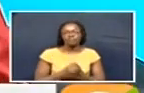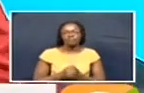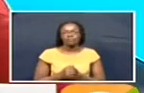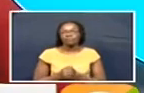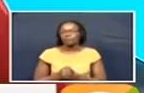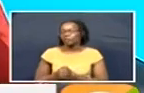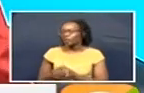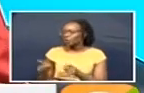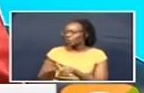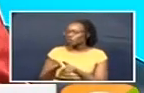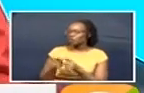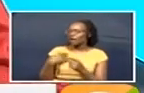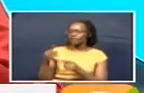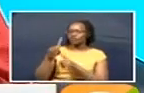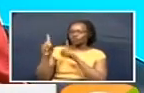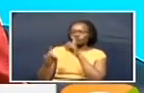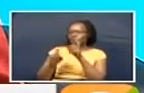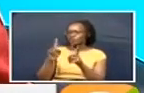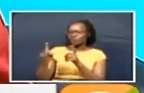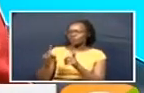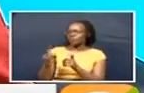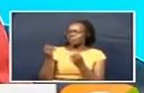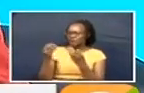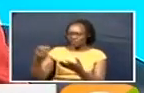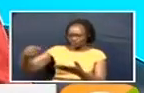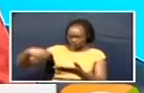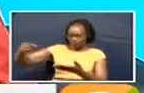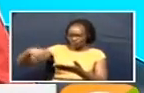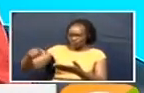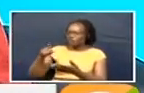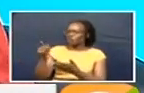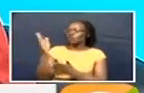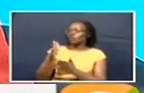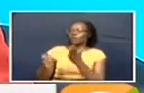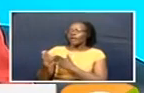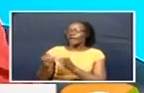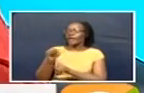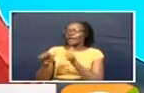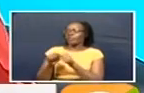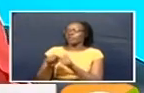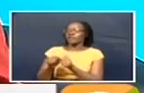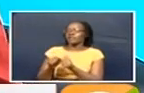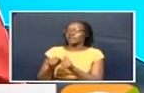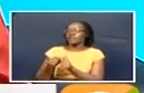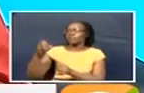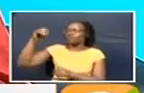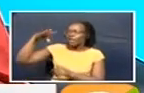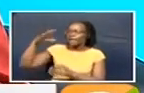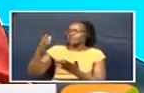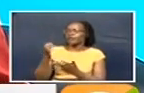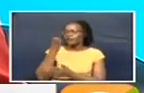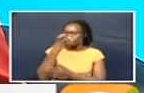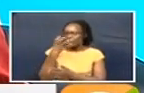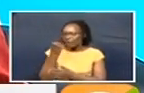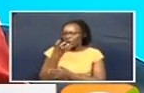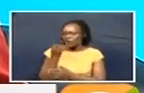that. A lot of, you know, questions coming in about what you're intending to do about the traffic snarl-up at Gilgil, flower farmers,